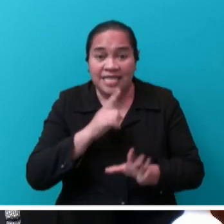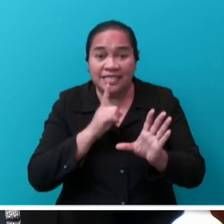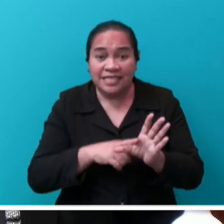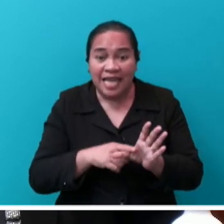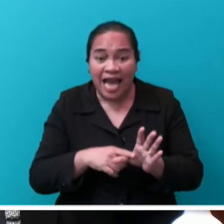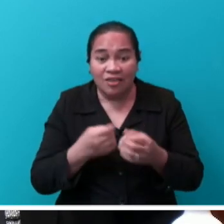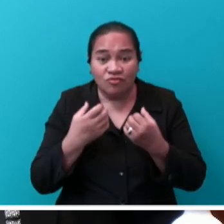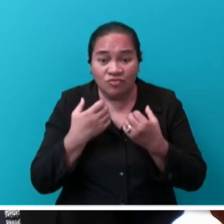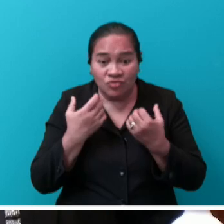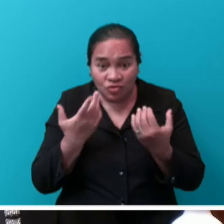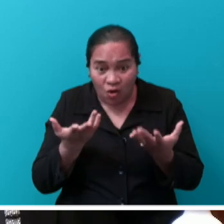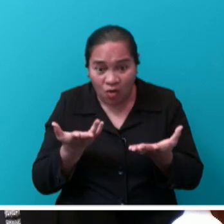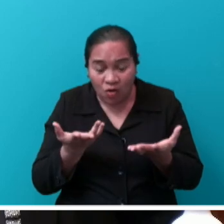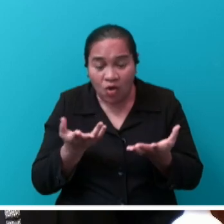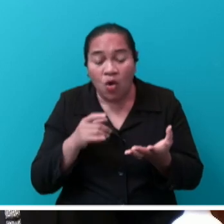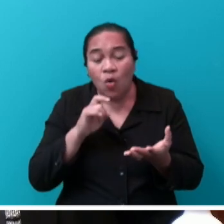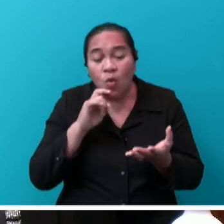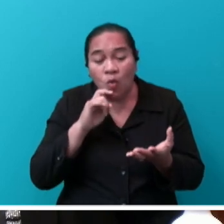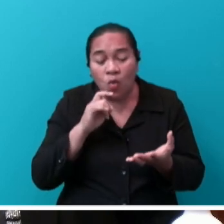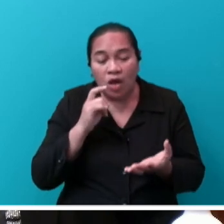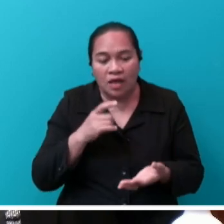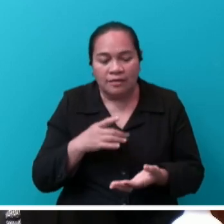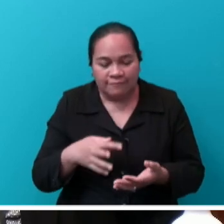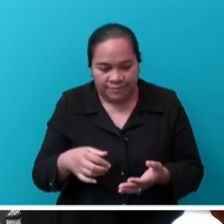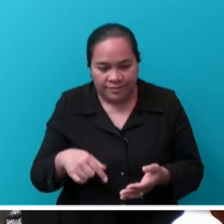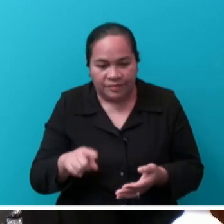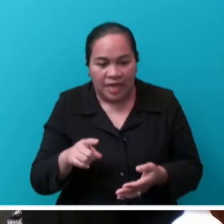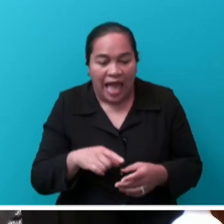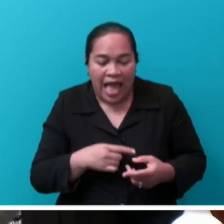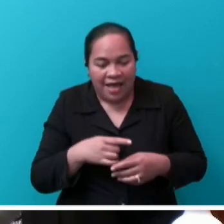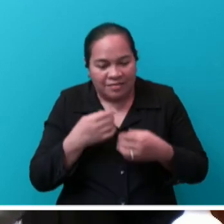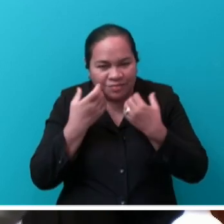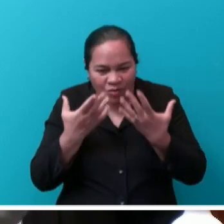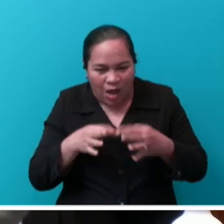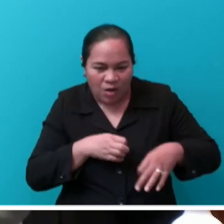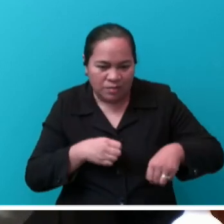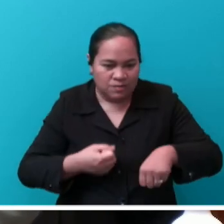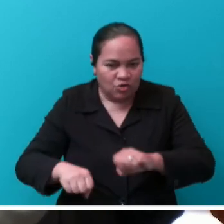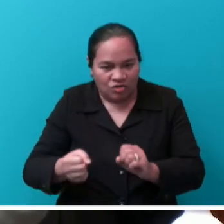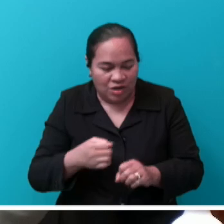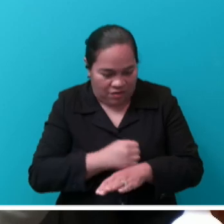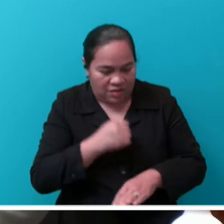expo, of course, reinforced our broader strategy, or the strategy of the People's Coalition Government,